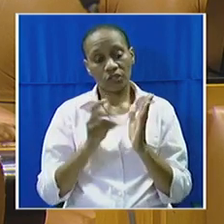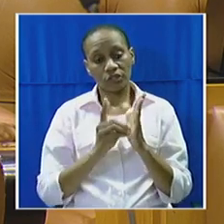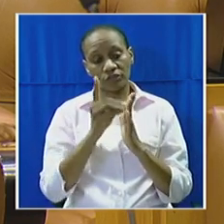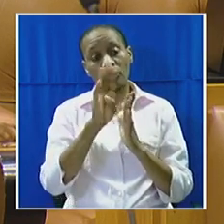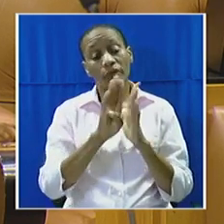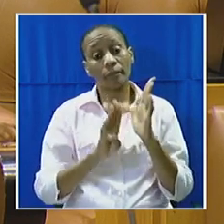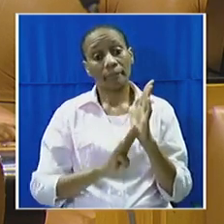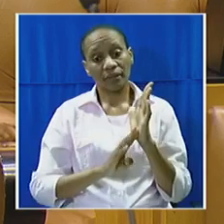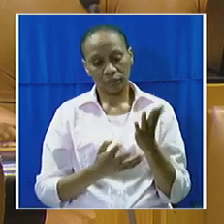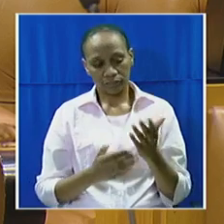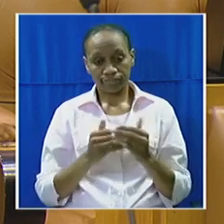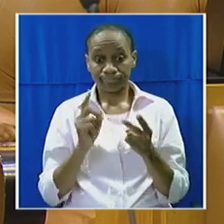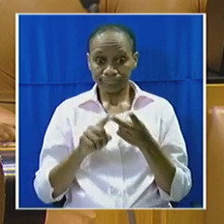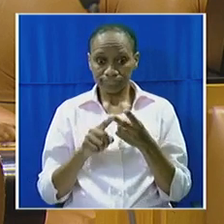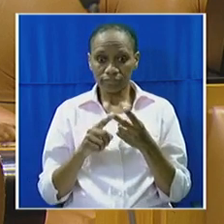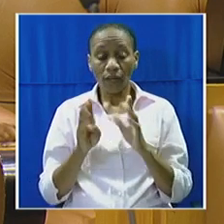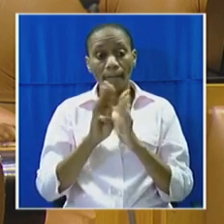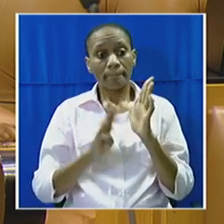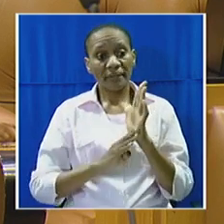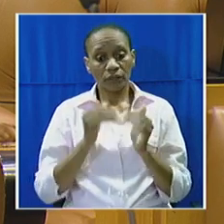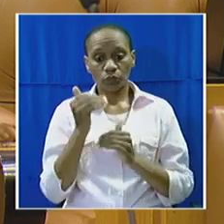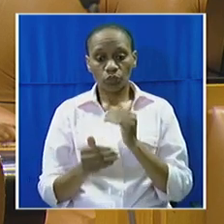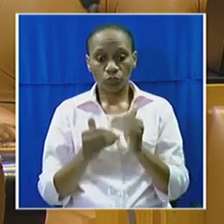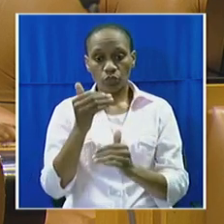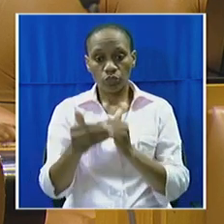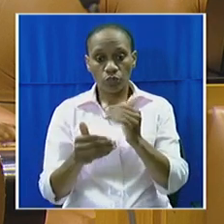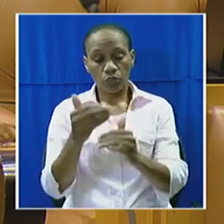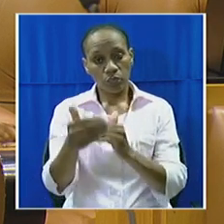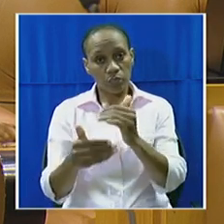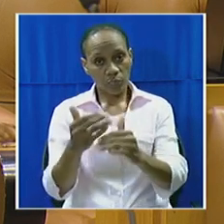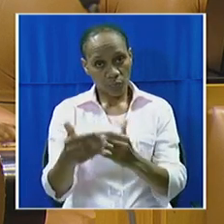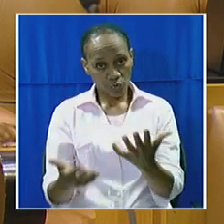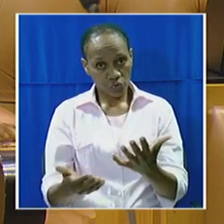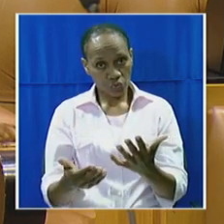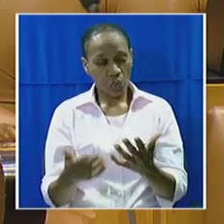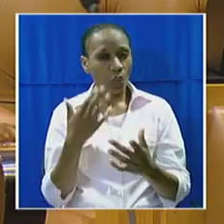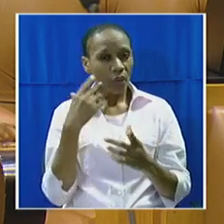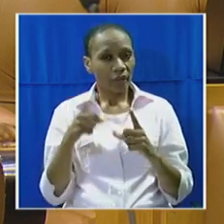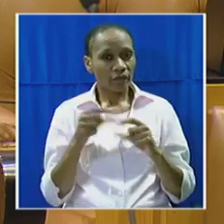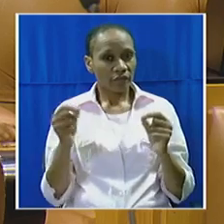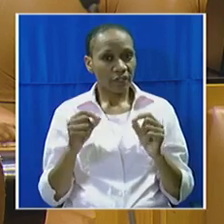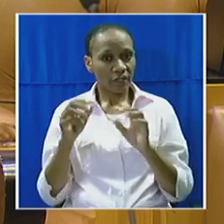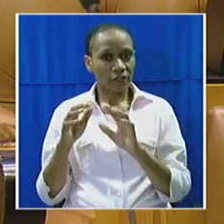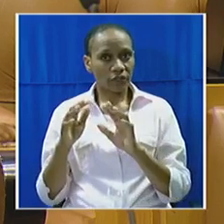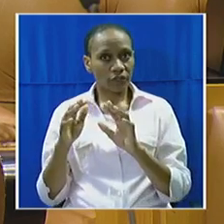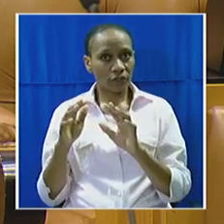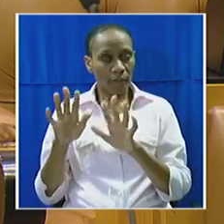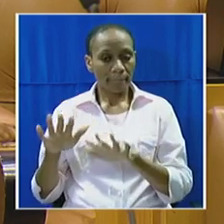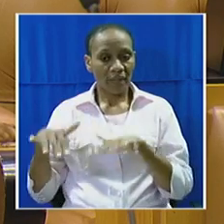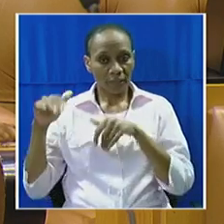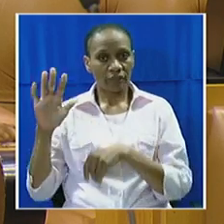and resumes proceedings on the bill from the stage it reached on the last day of the 6th session of the 5th